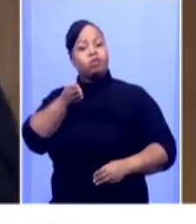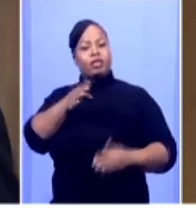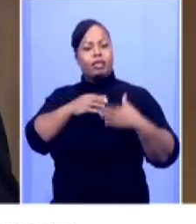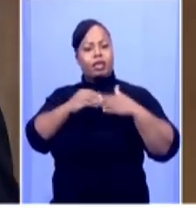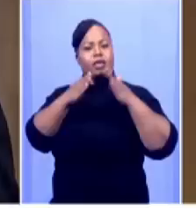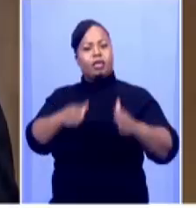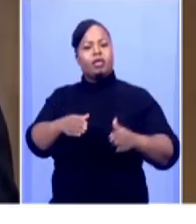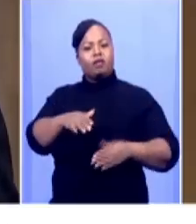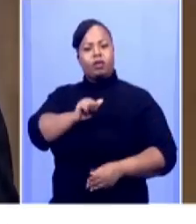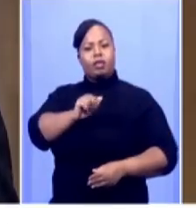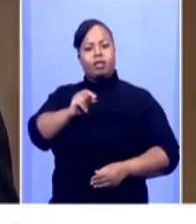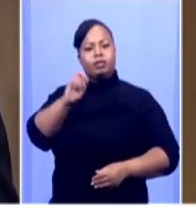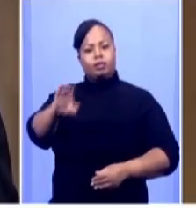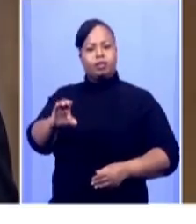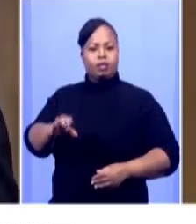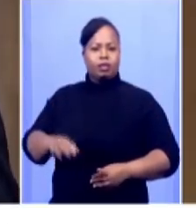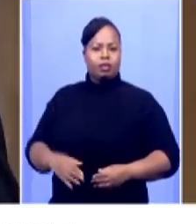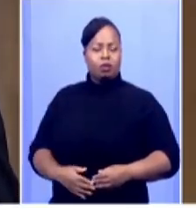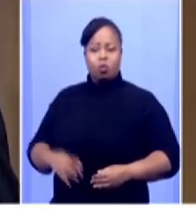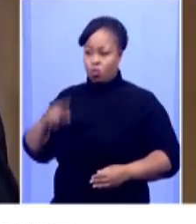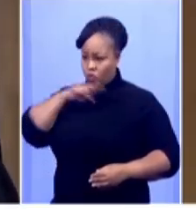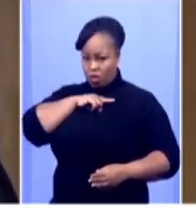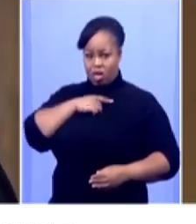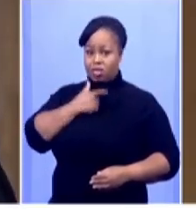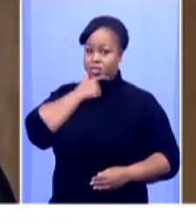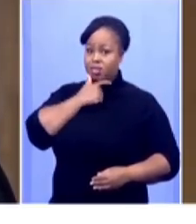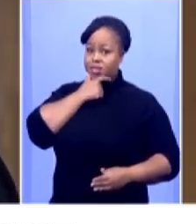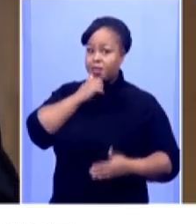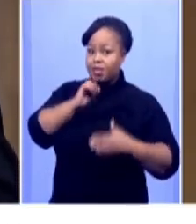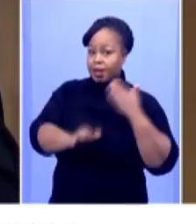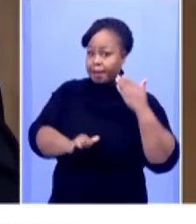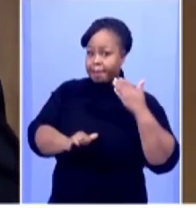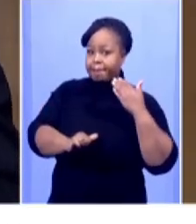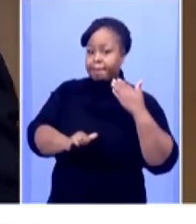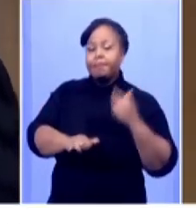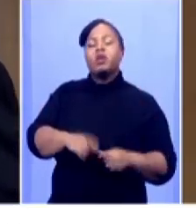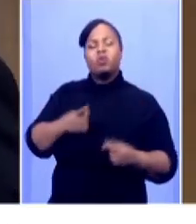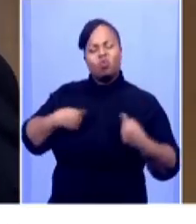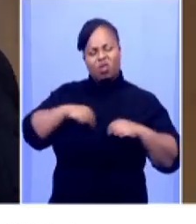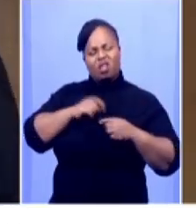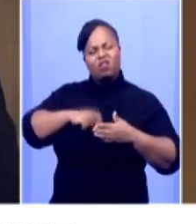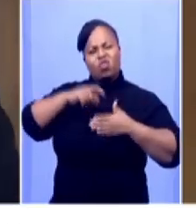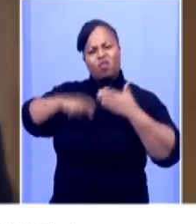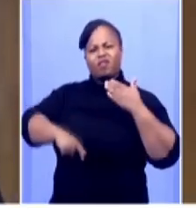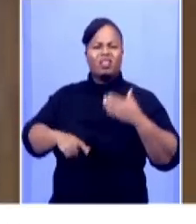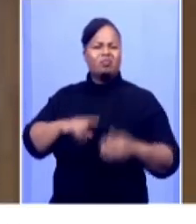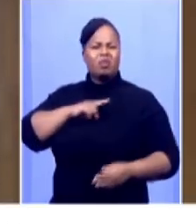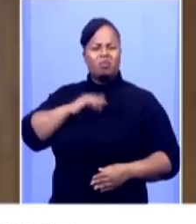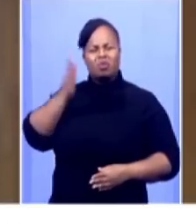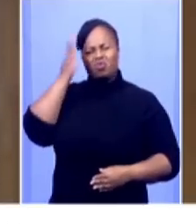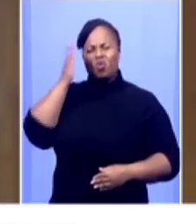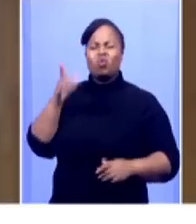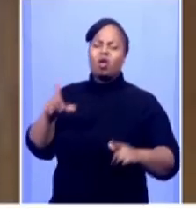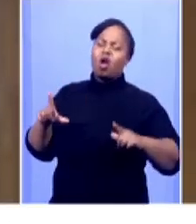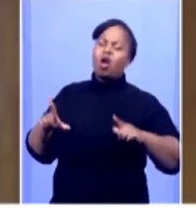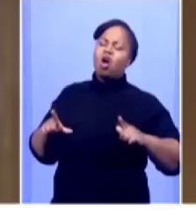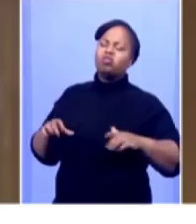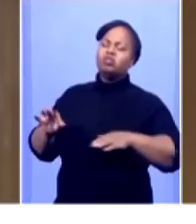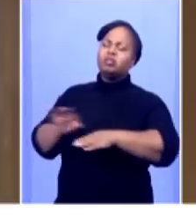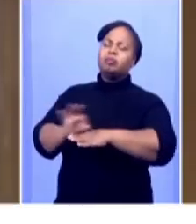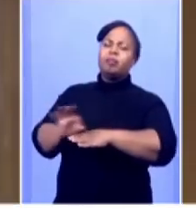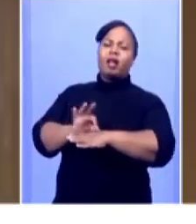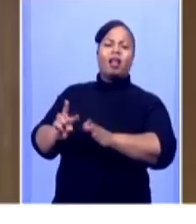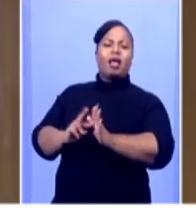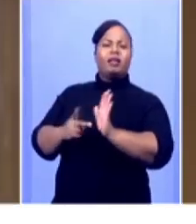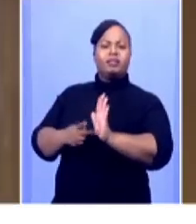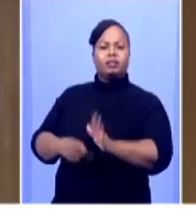of the African National Congress, because in December we have conference. And we know it has been a planned hashed. It's not